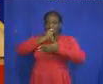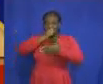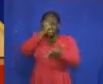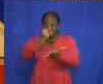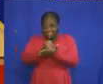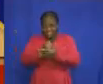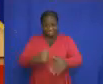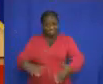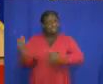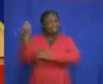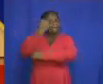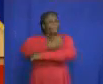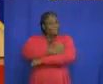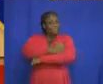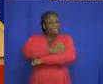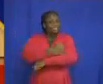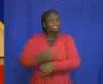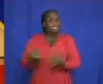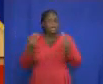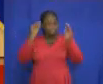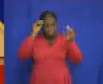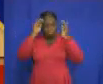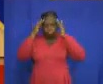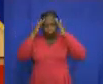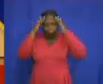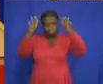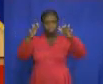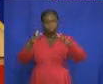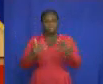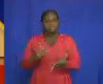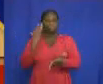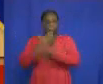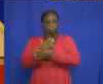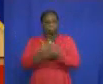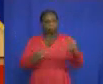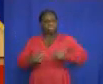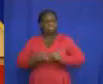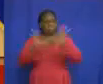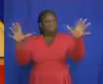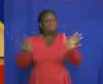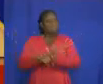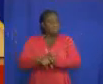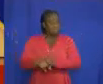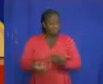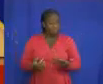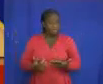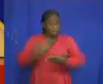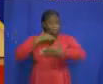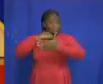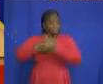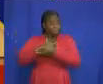borders and attain our objective of limiting the importation of the virus. To prevent